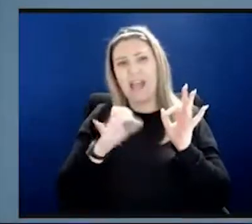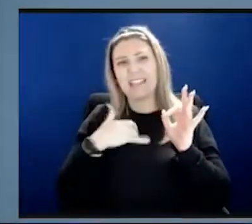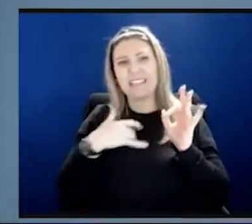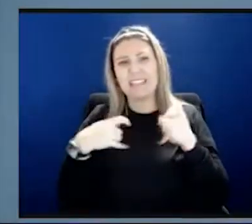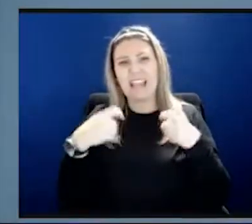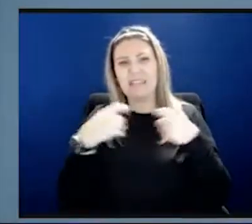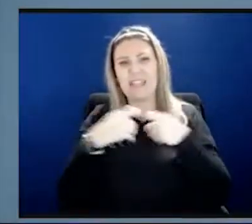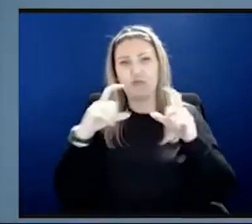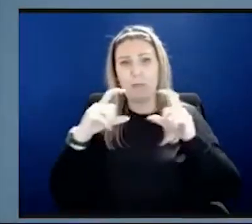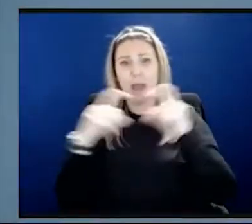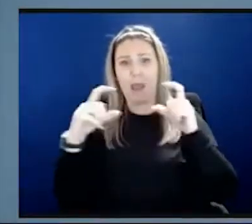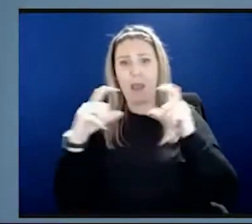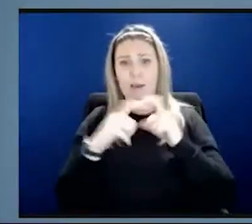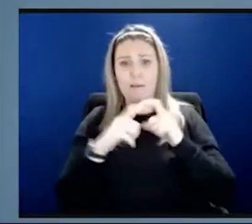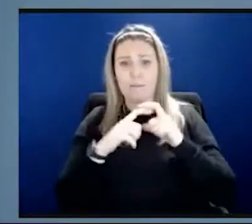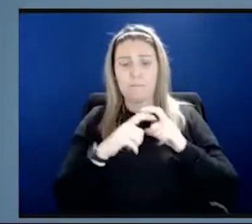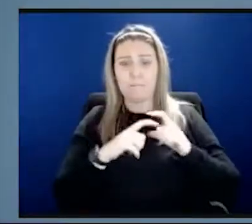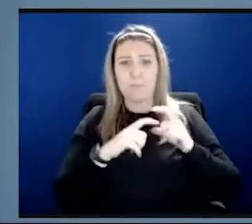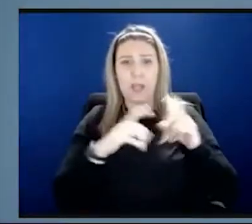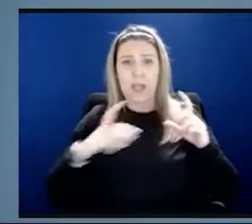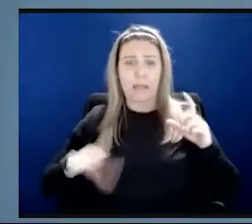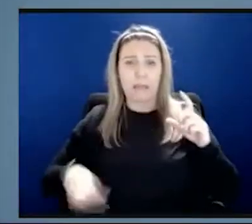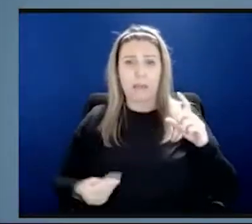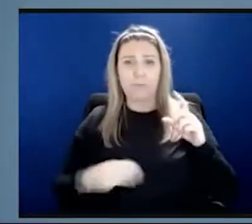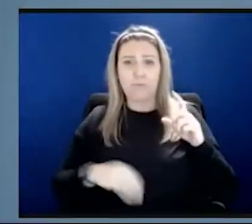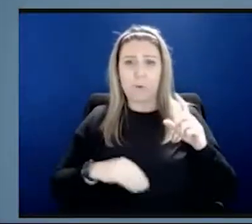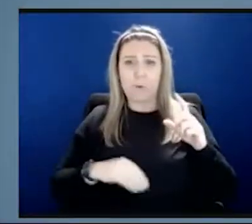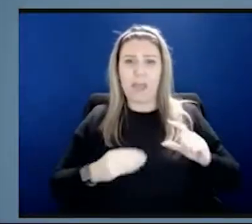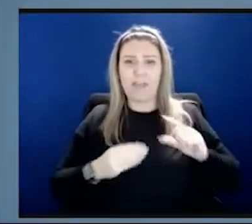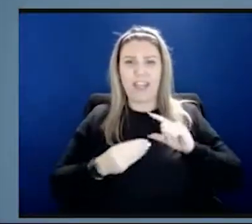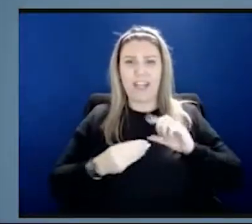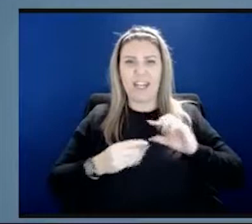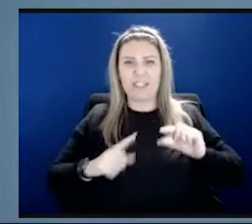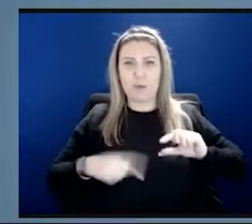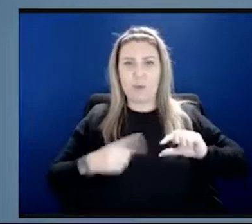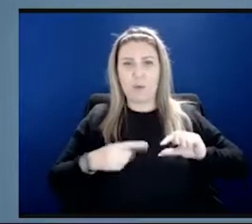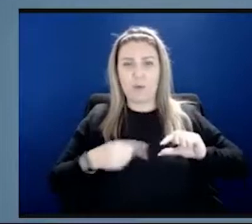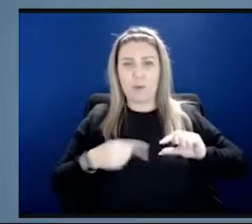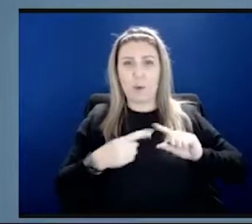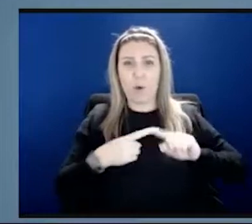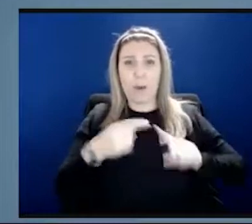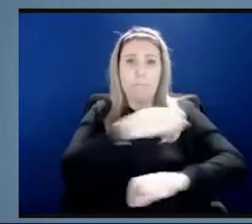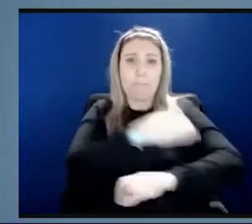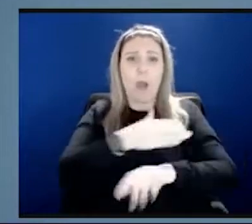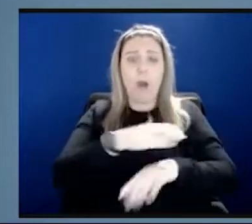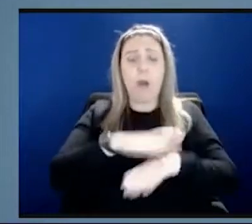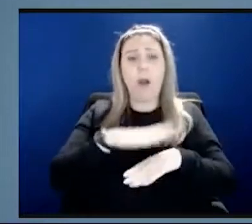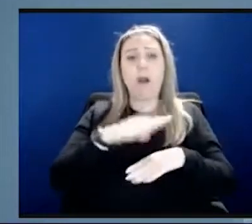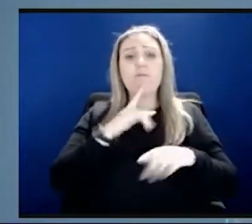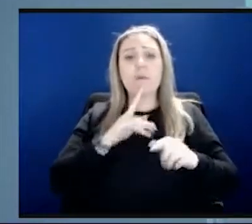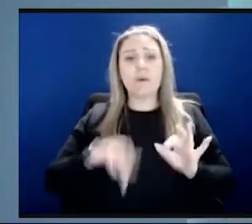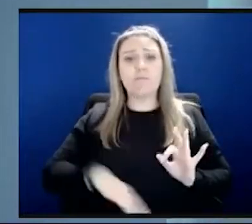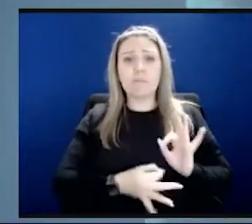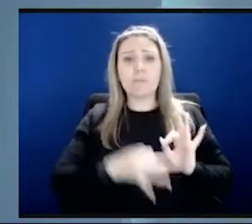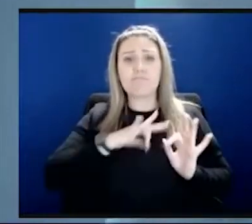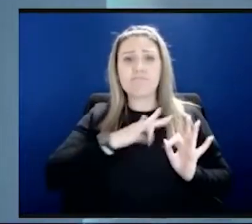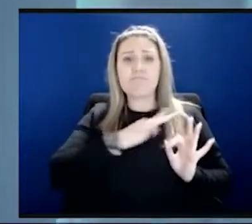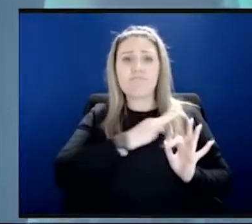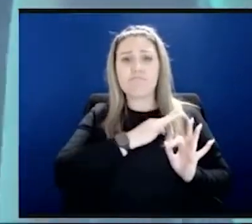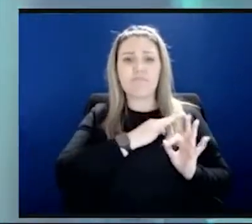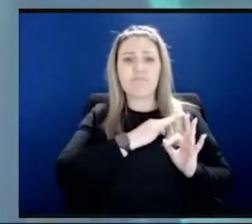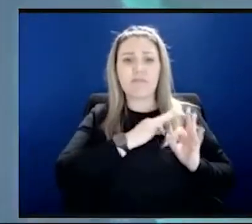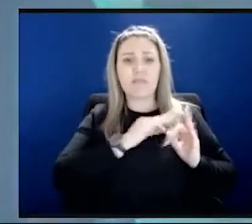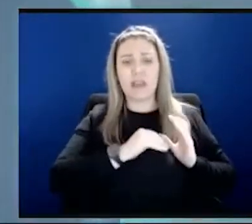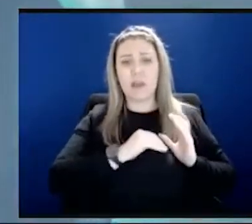it and a little rotor. And when we power it, the rotor levitates,